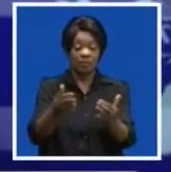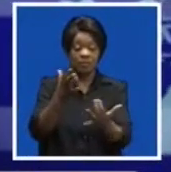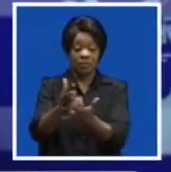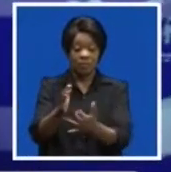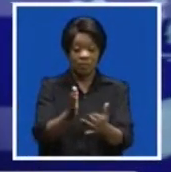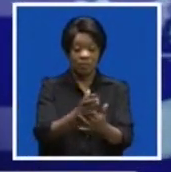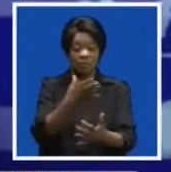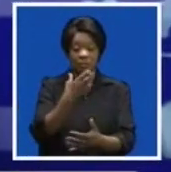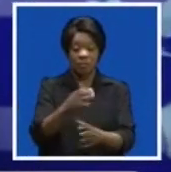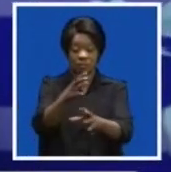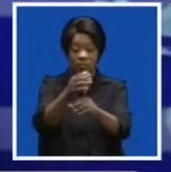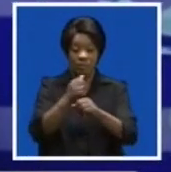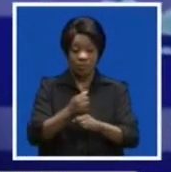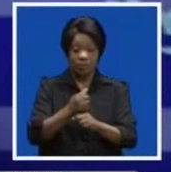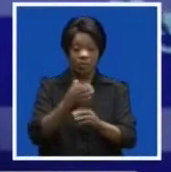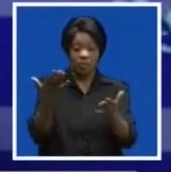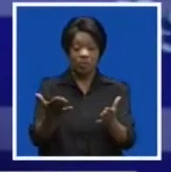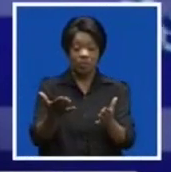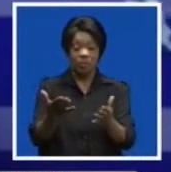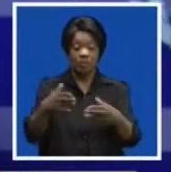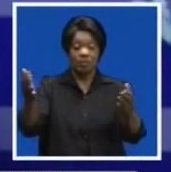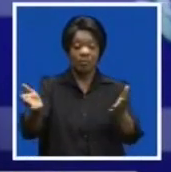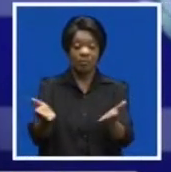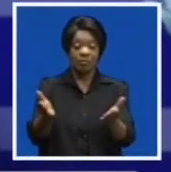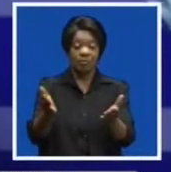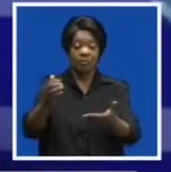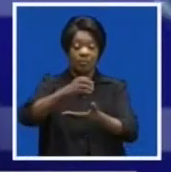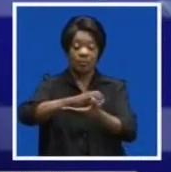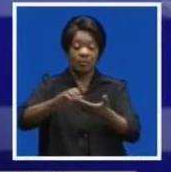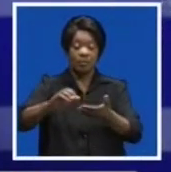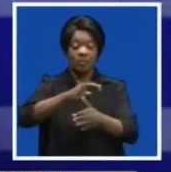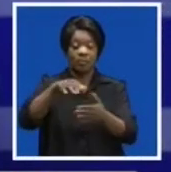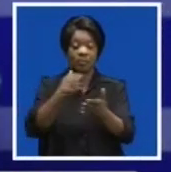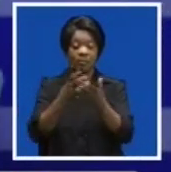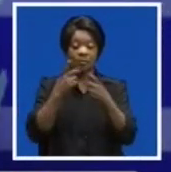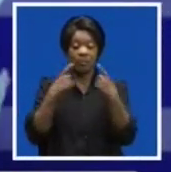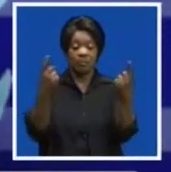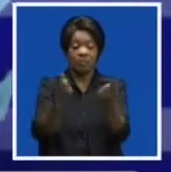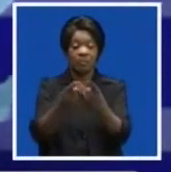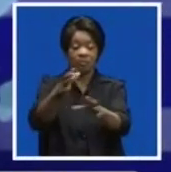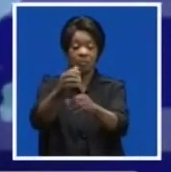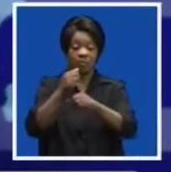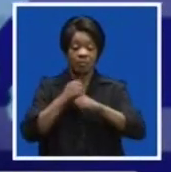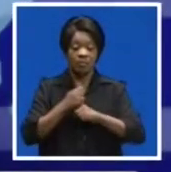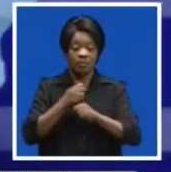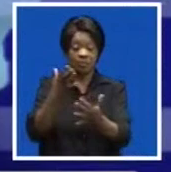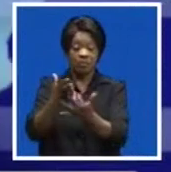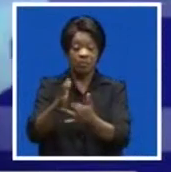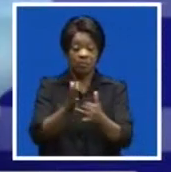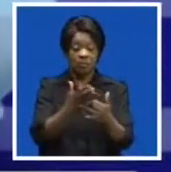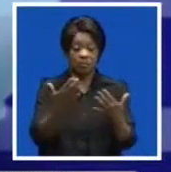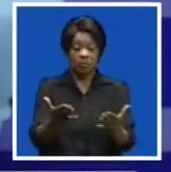Delimitation Commission will receive delimitation proposals from all districts in the province. She said this in a statement